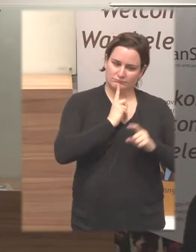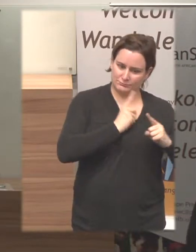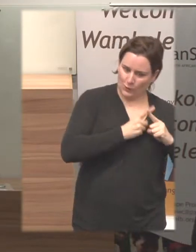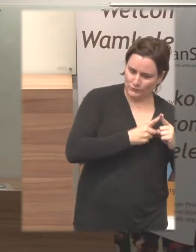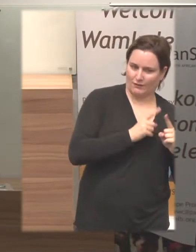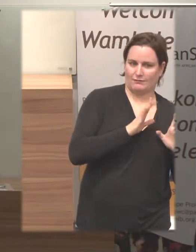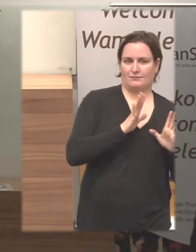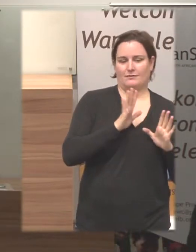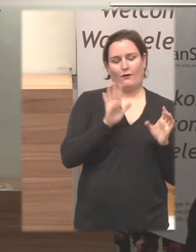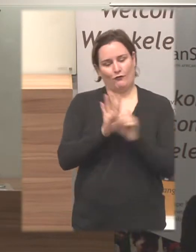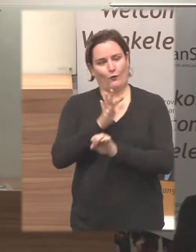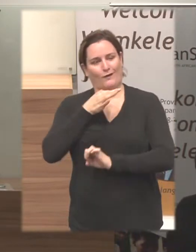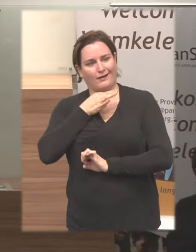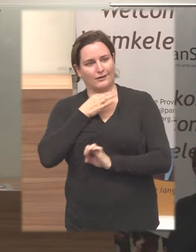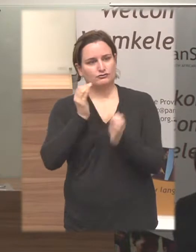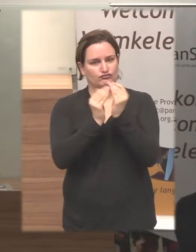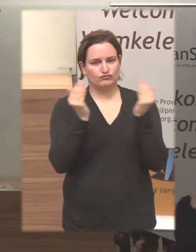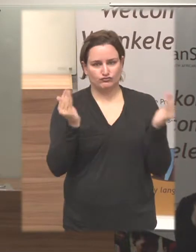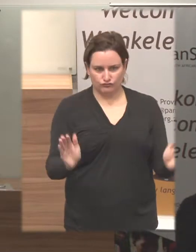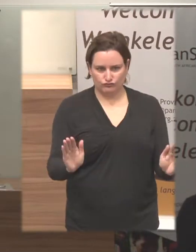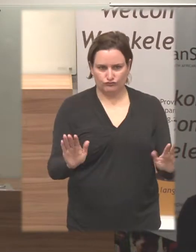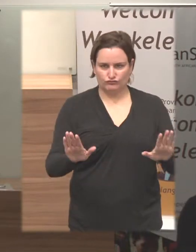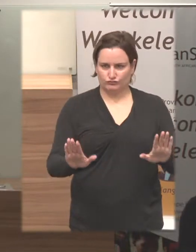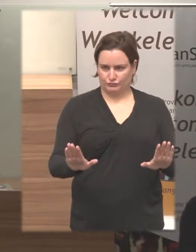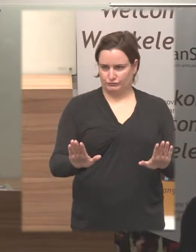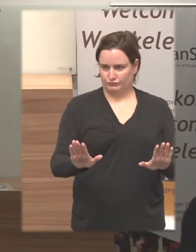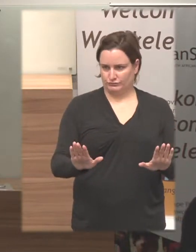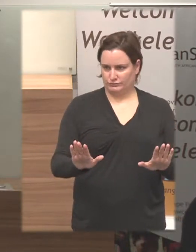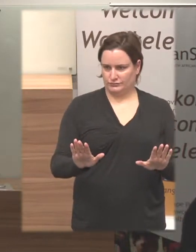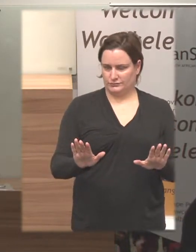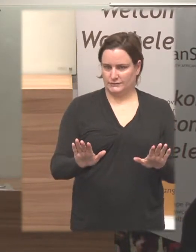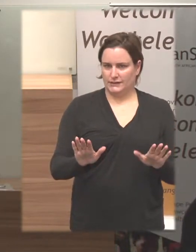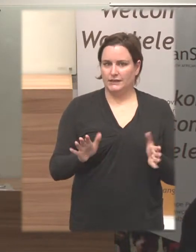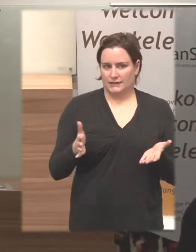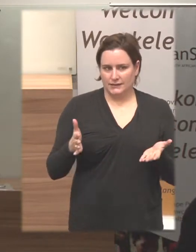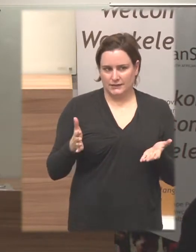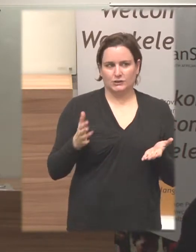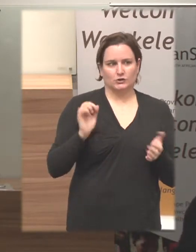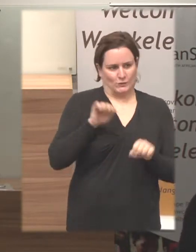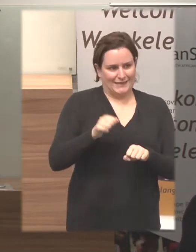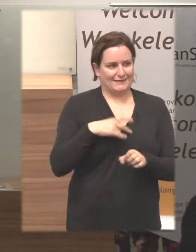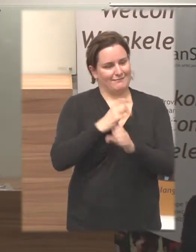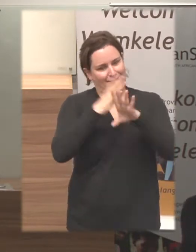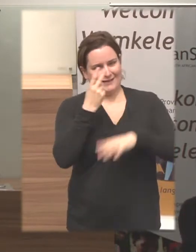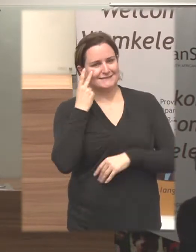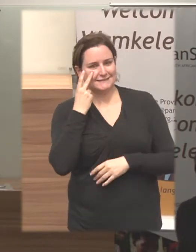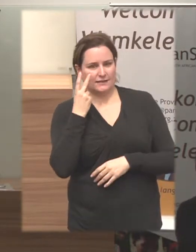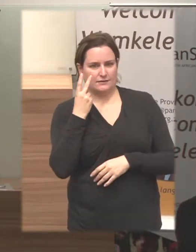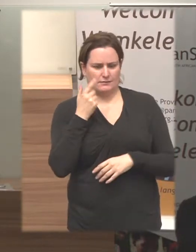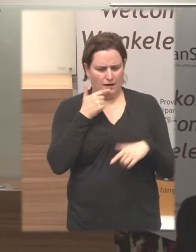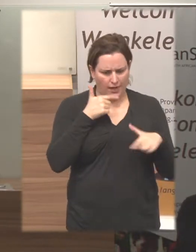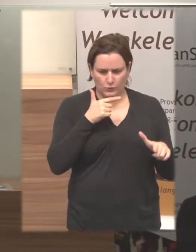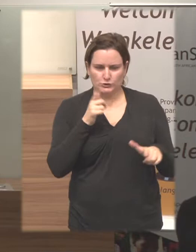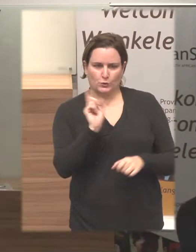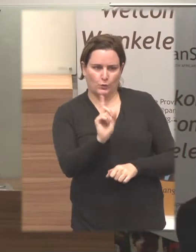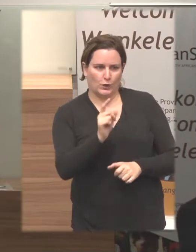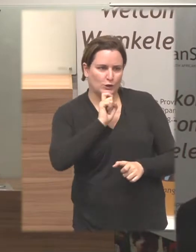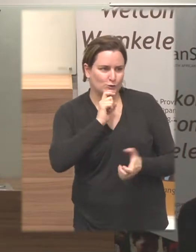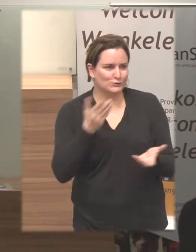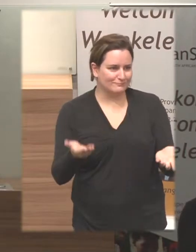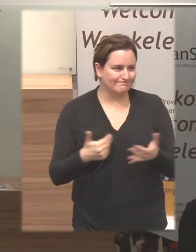you're doing it, but would be able to say, looking at a transcription, yes, there I'm using English, there I'm using isiXhosa.